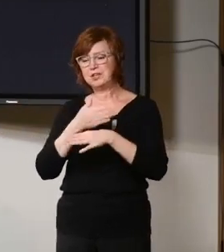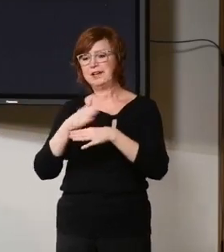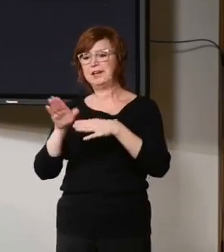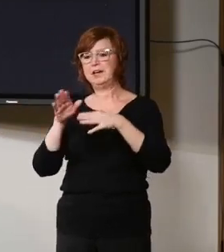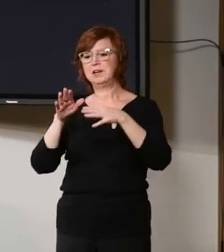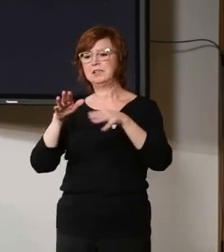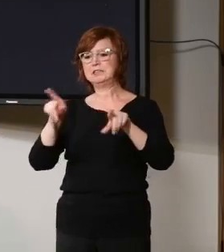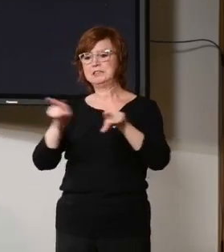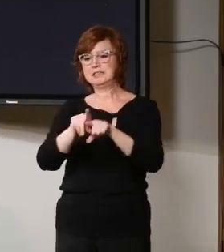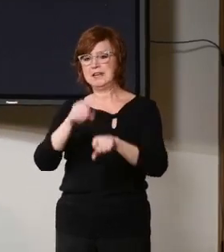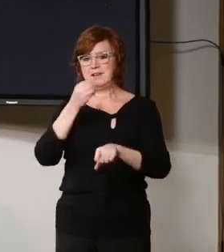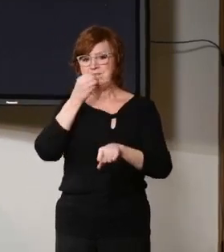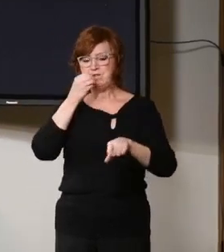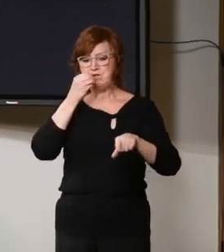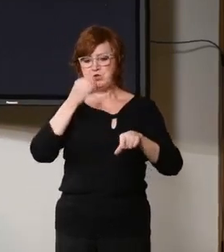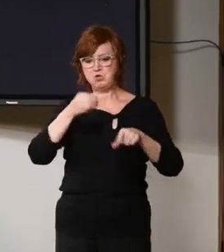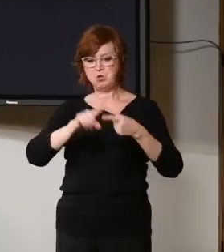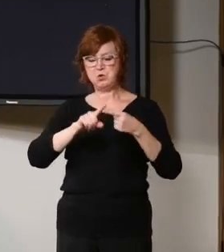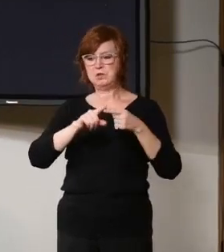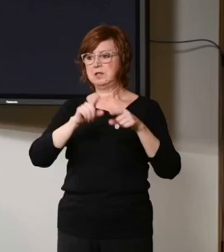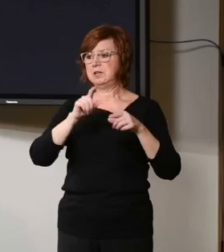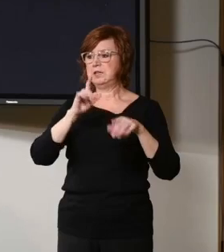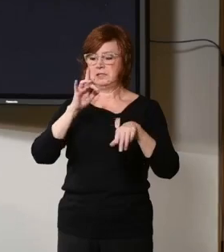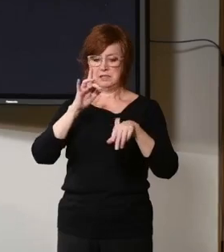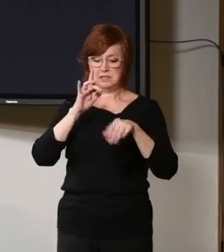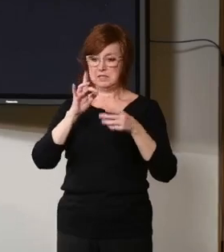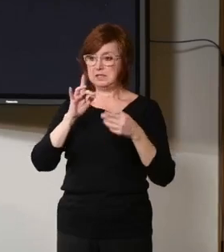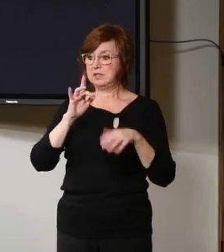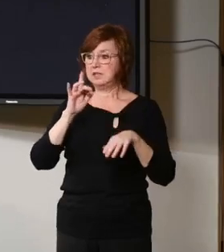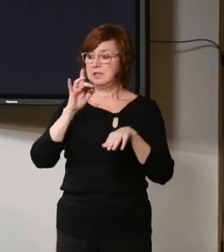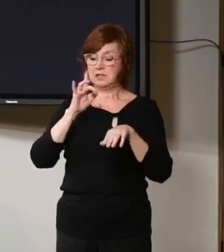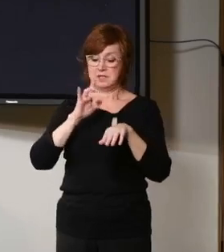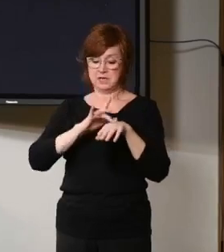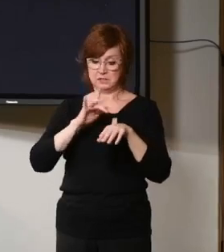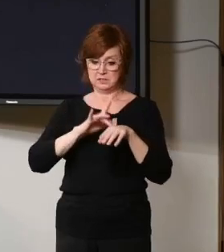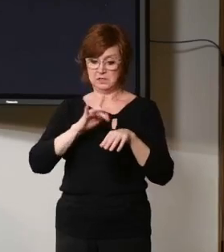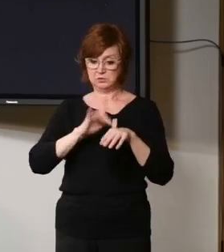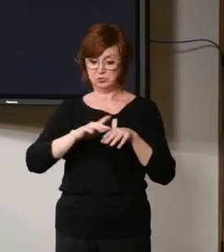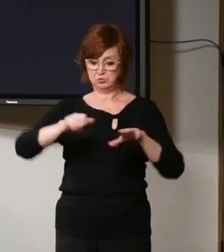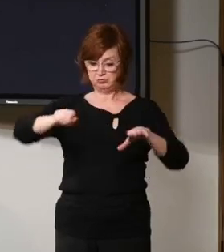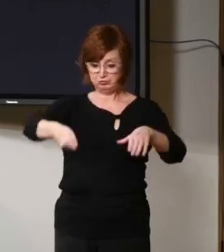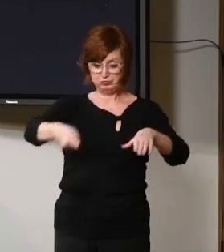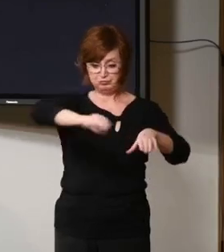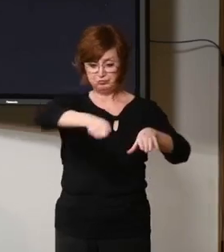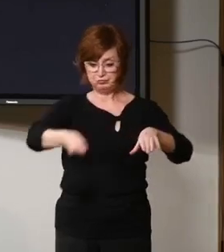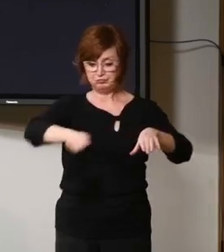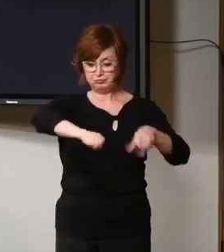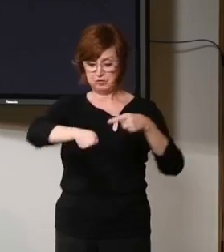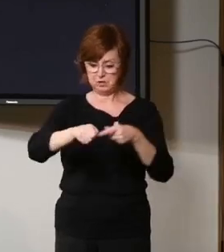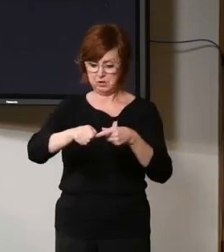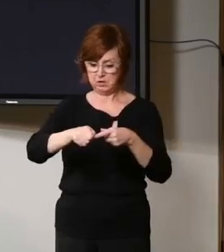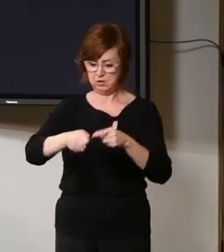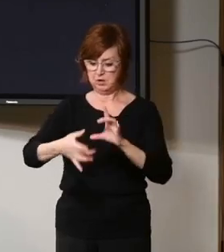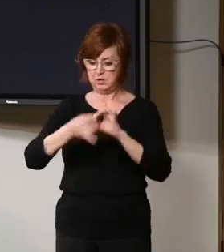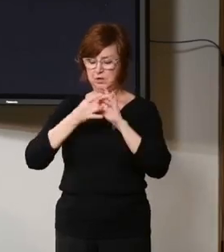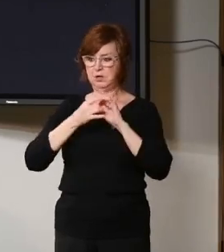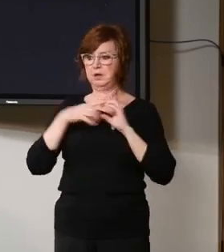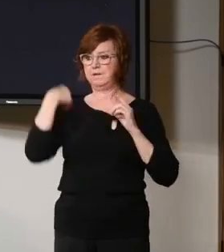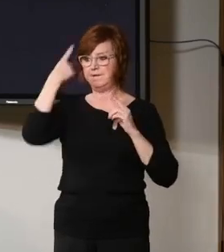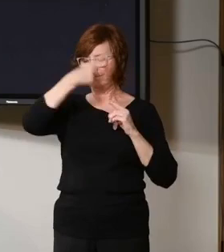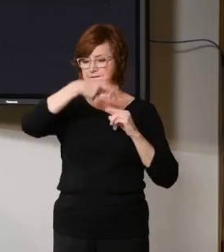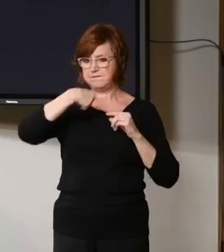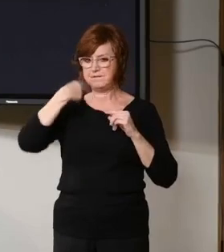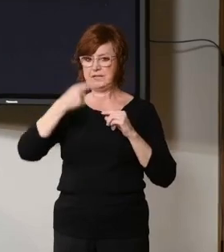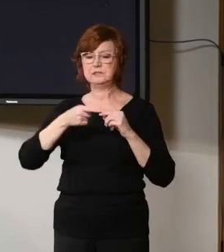spoon, and then someone else takes the food, and then it may be finger food. That's how transmission happens. So really have to be